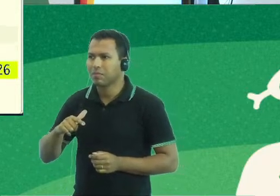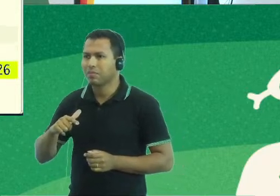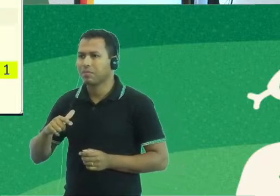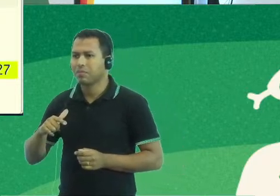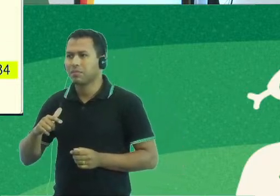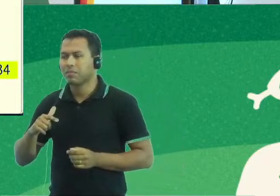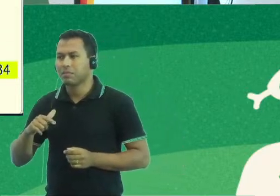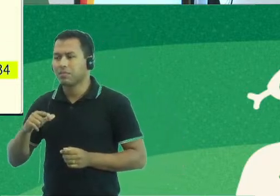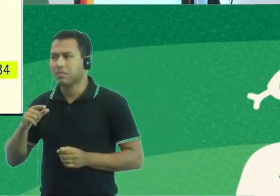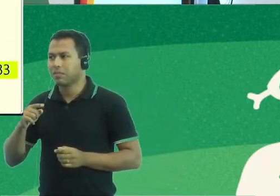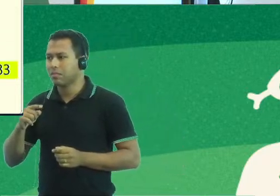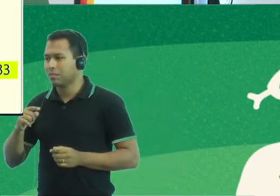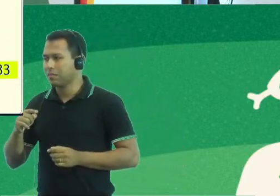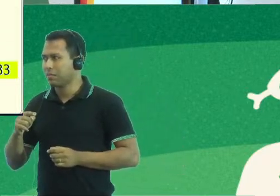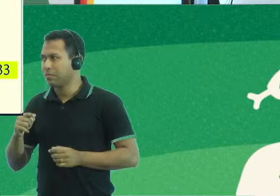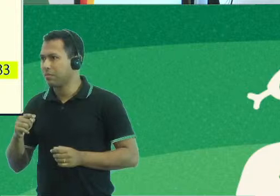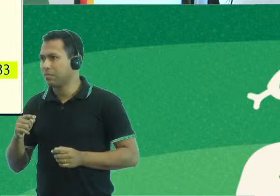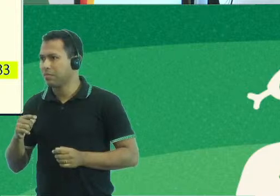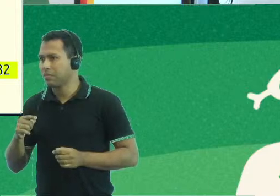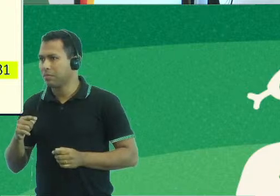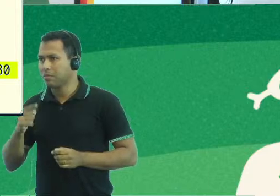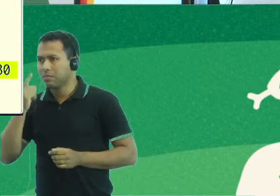Oh, in here?